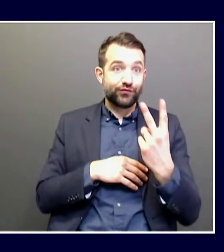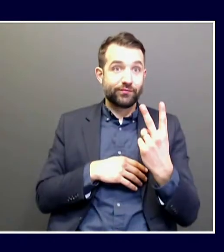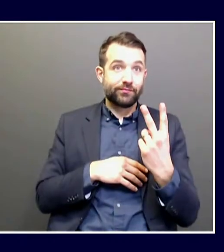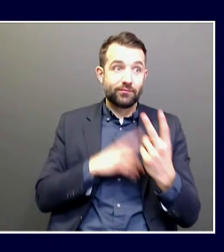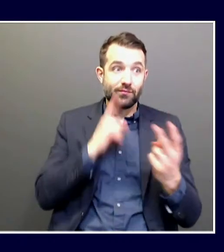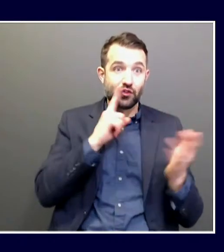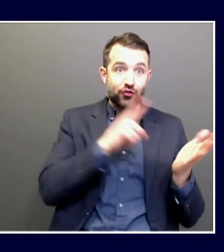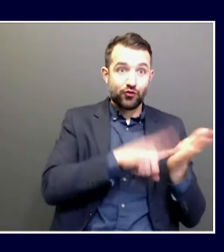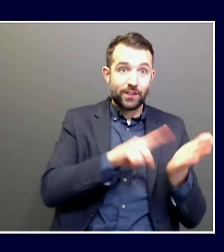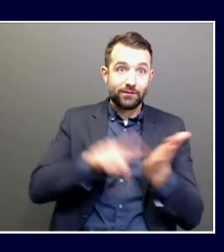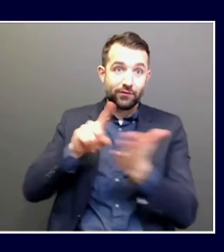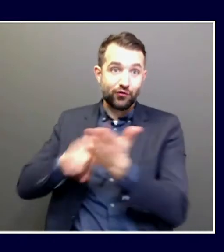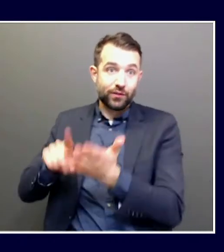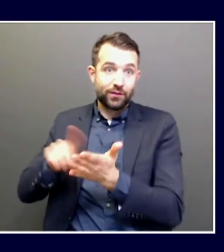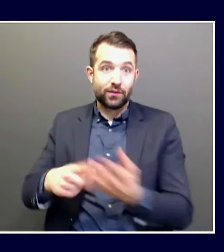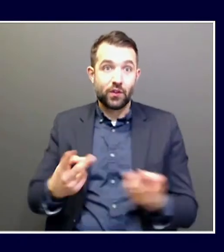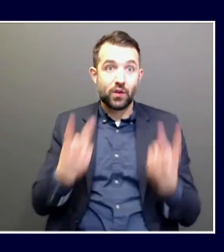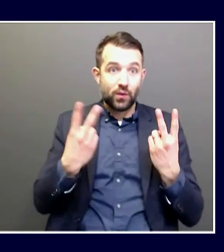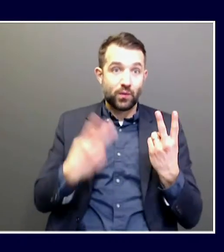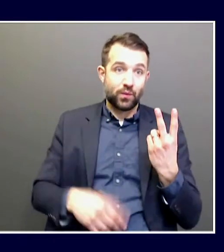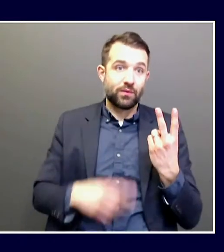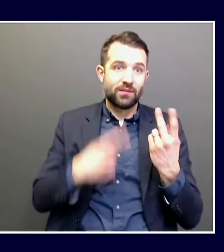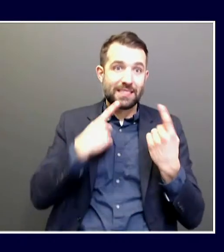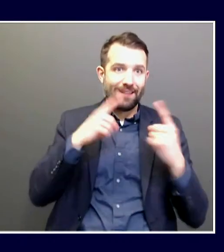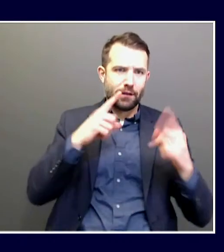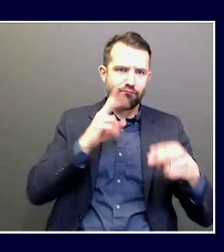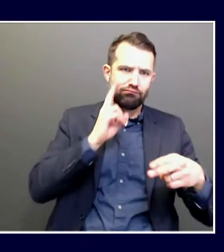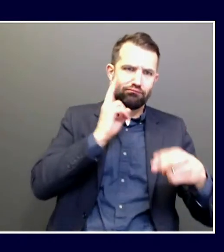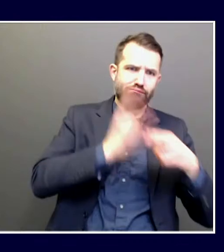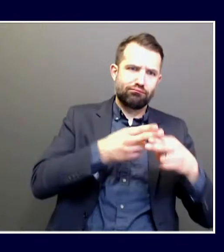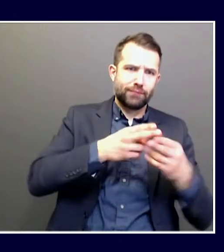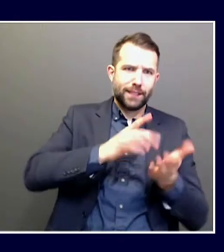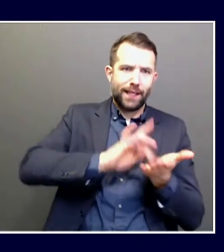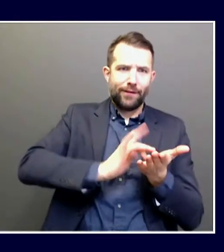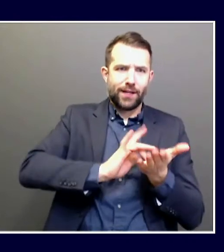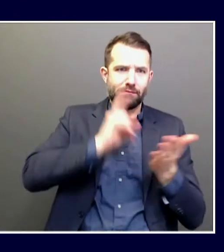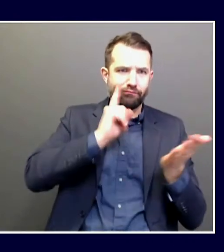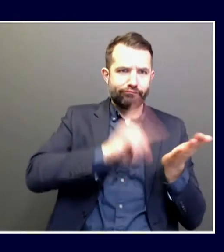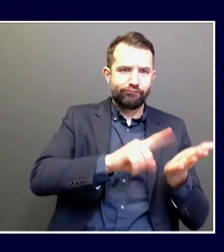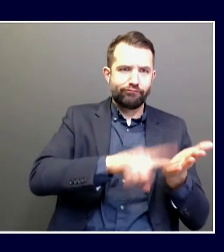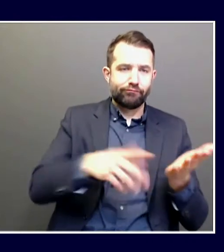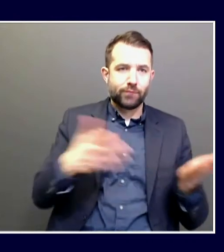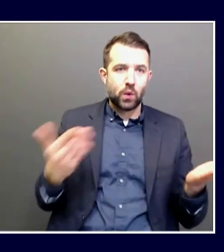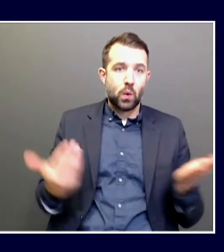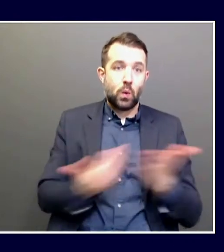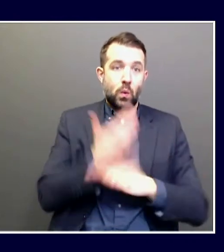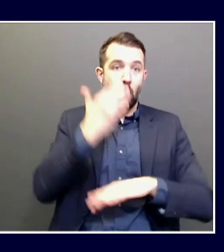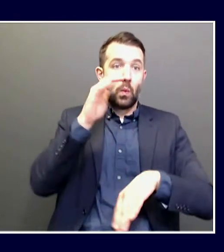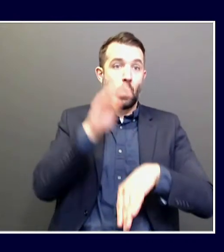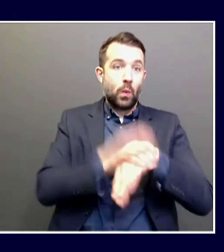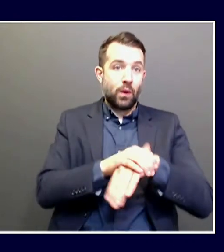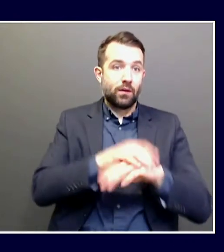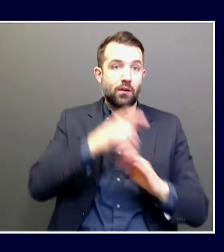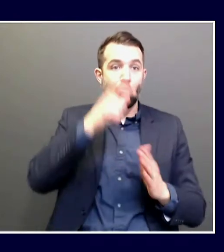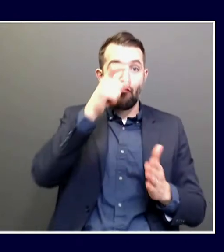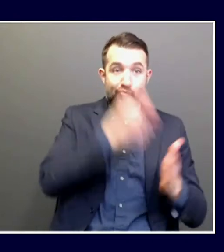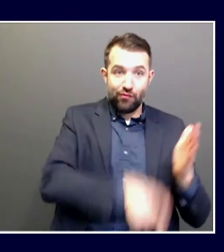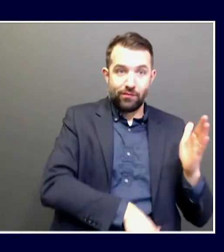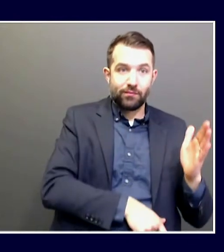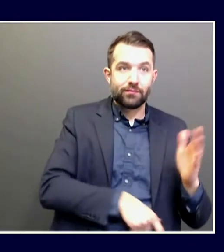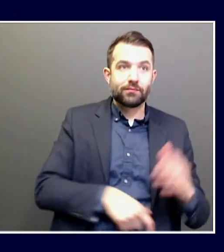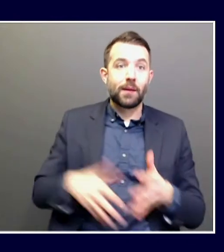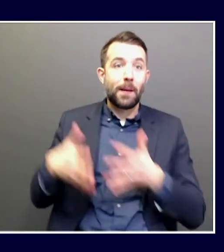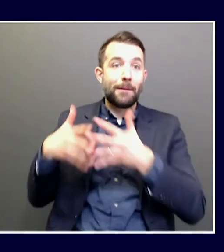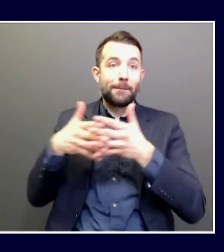journals in the world, the New England Journal and the Journal of the American Medical Association, demonstrating that boosters lower the risk of death